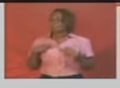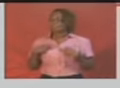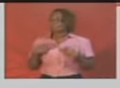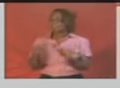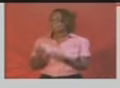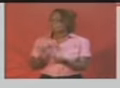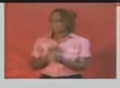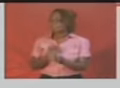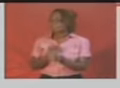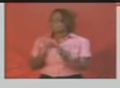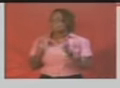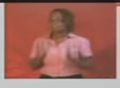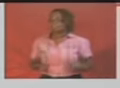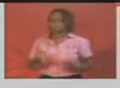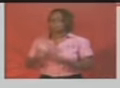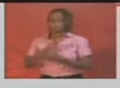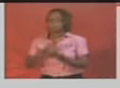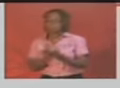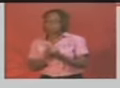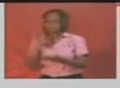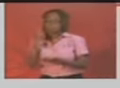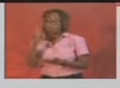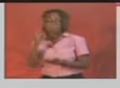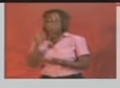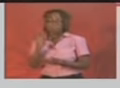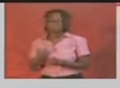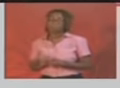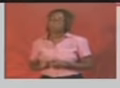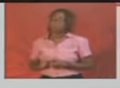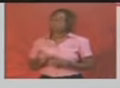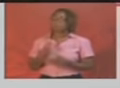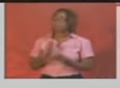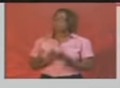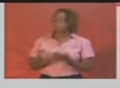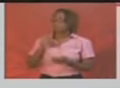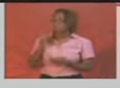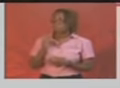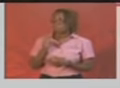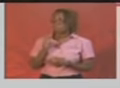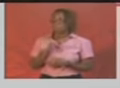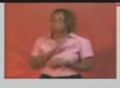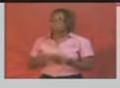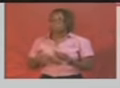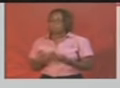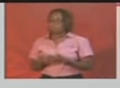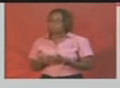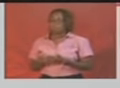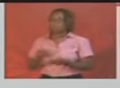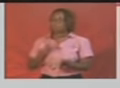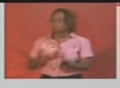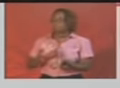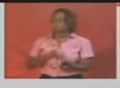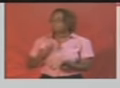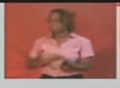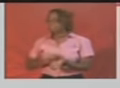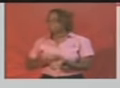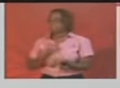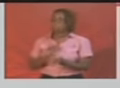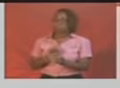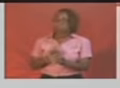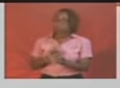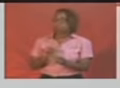1. They're the first part we would be rolled out to in phase 1. And healthcare workers can be broken into 2 broad categories. Those